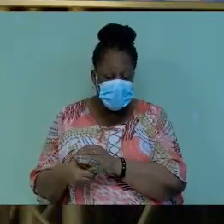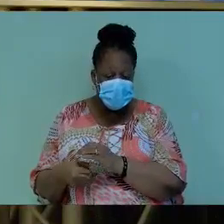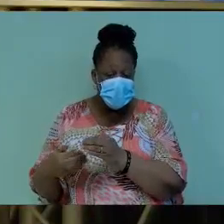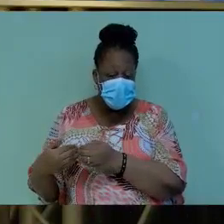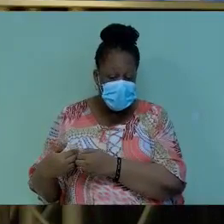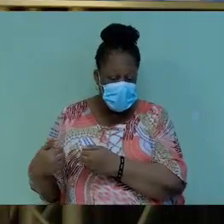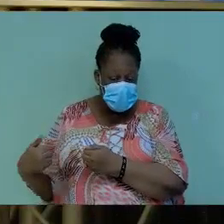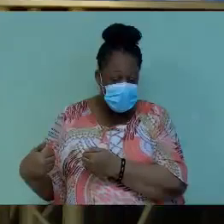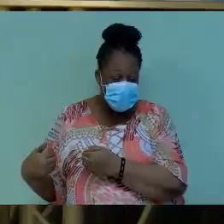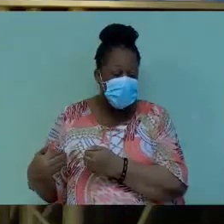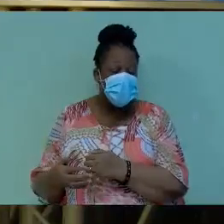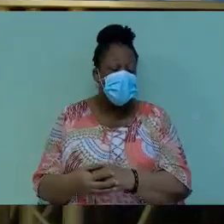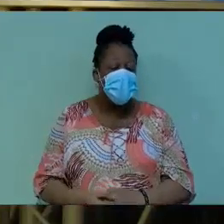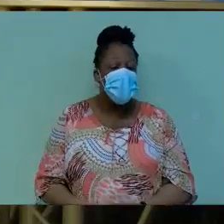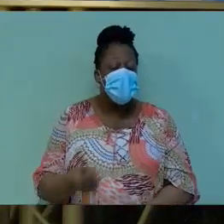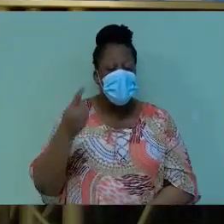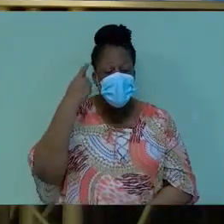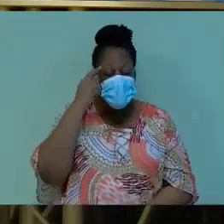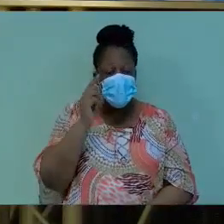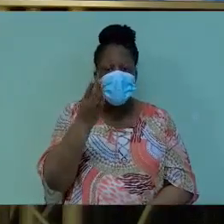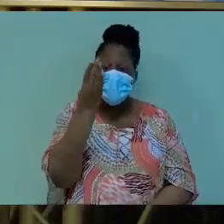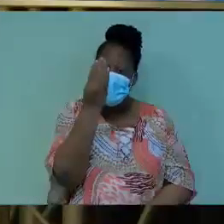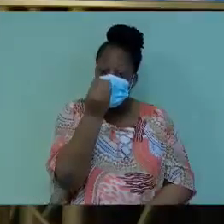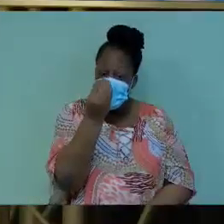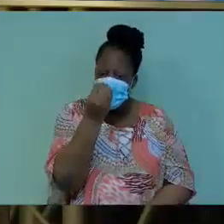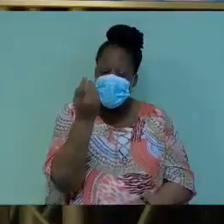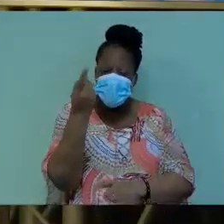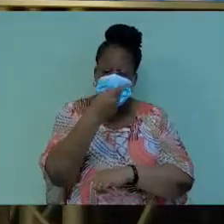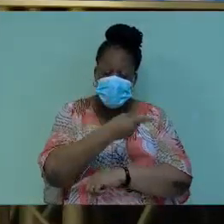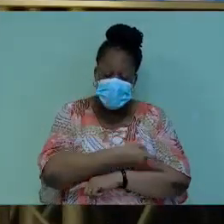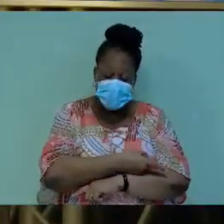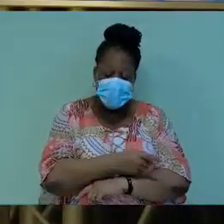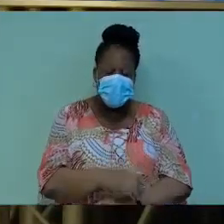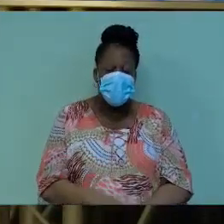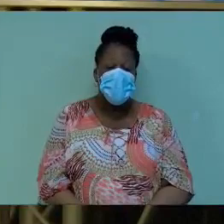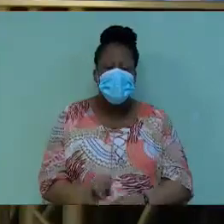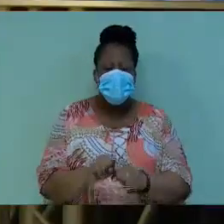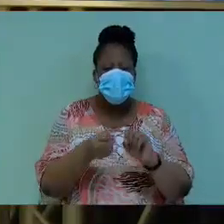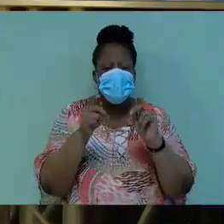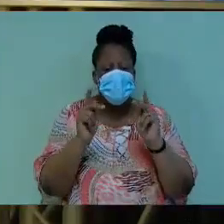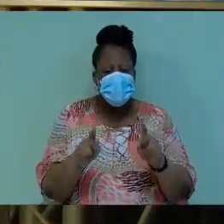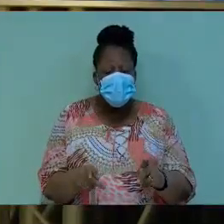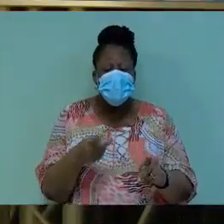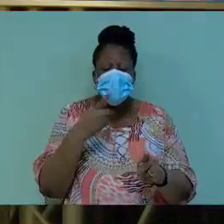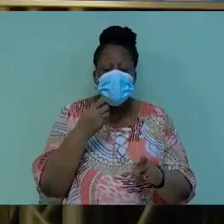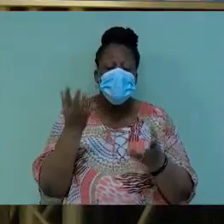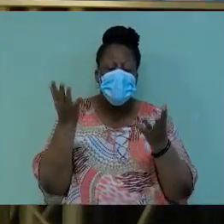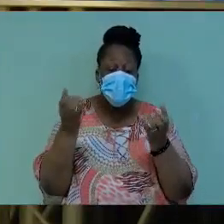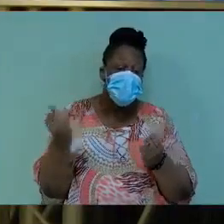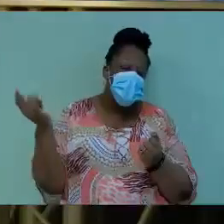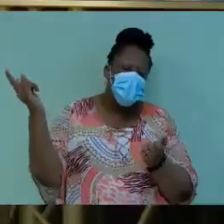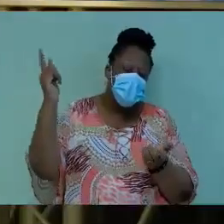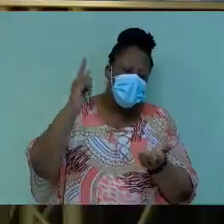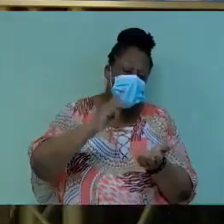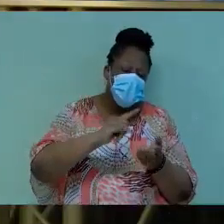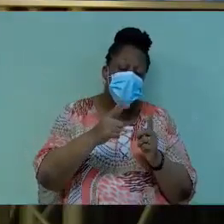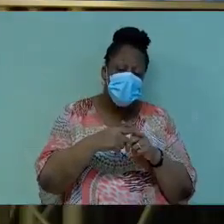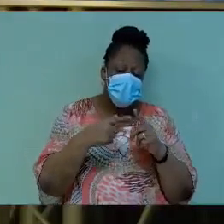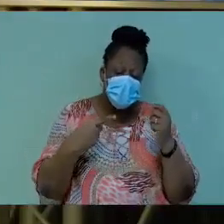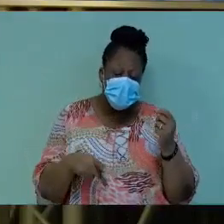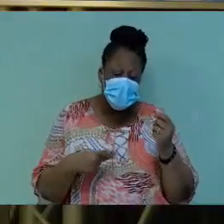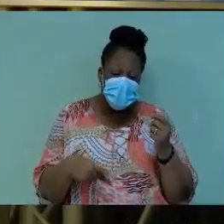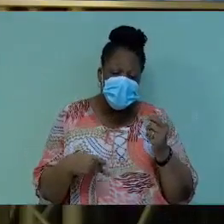compulsory quarantine for the minimum of 14 days. And these terms and conditions will be set